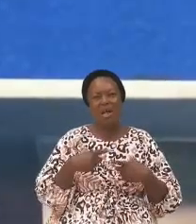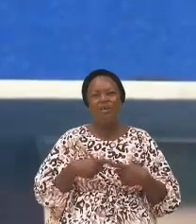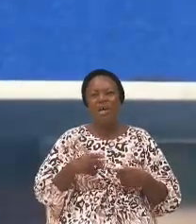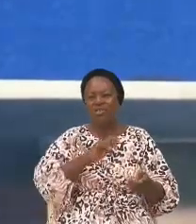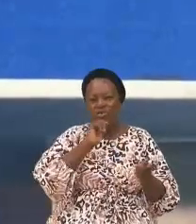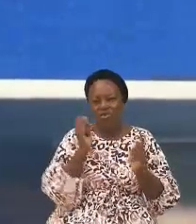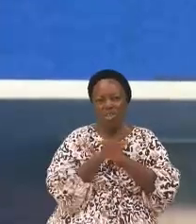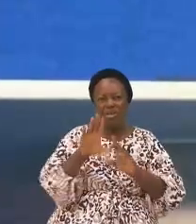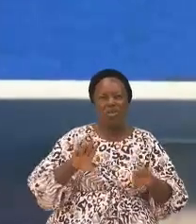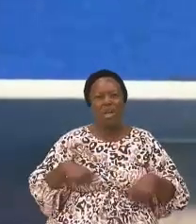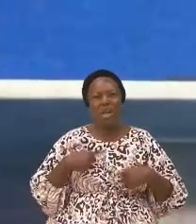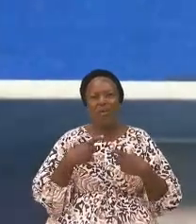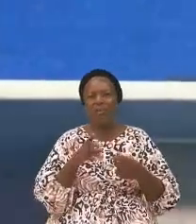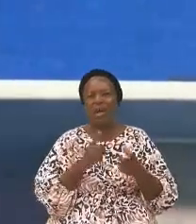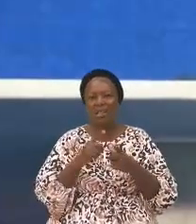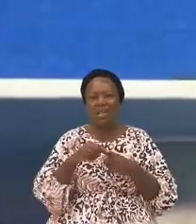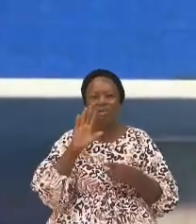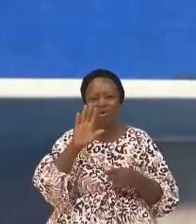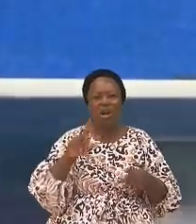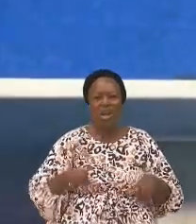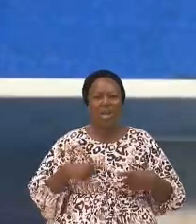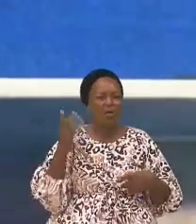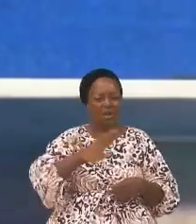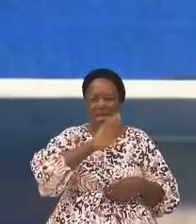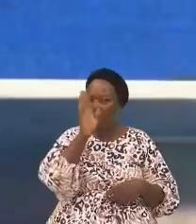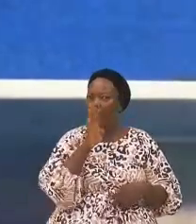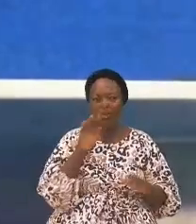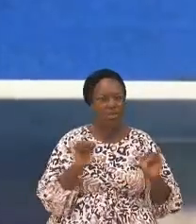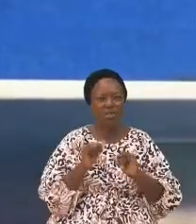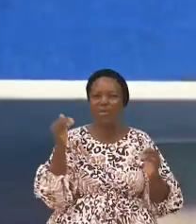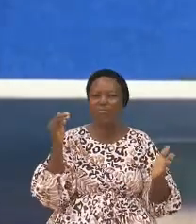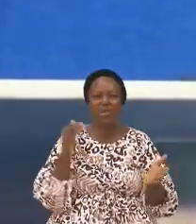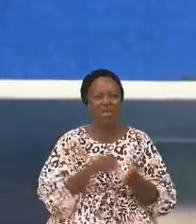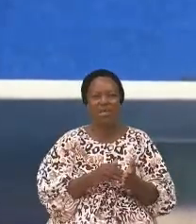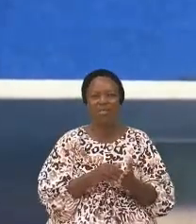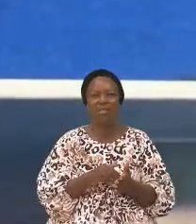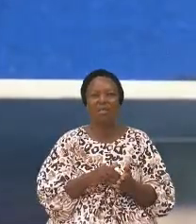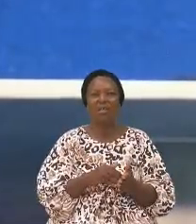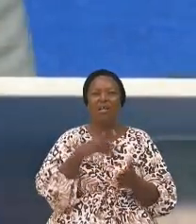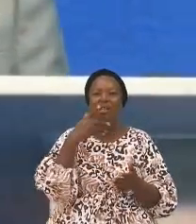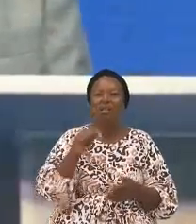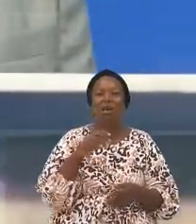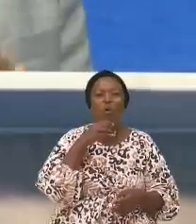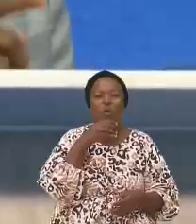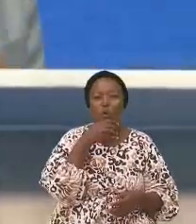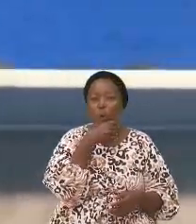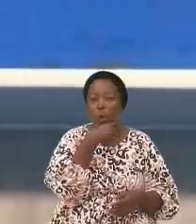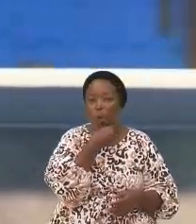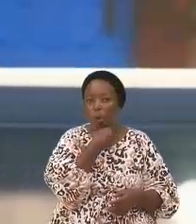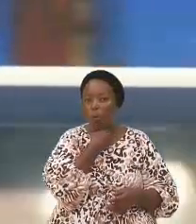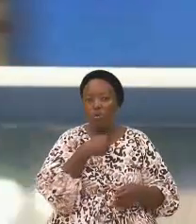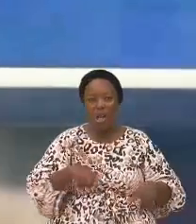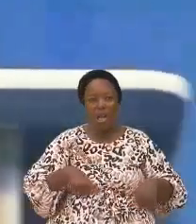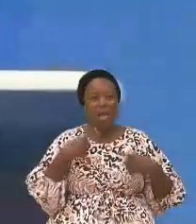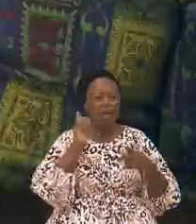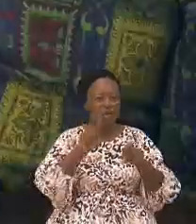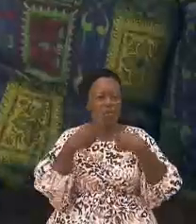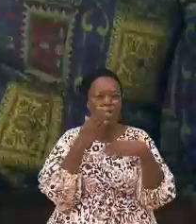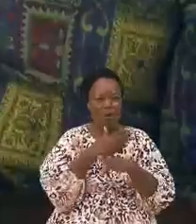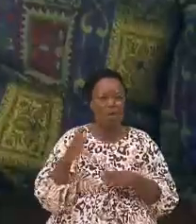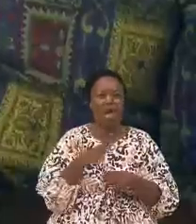life, refashion your life, transform your life, change your life. And your life will never be the same again.